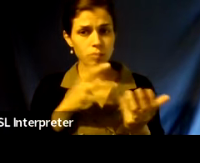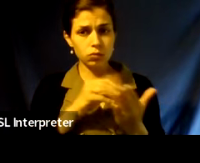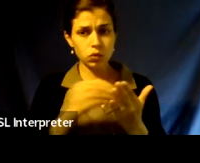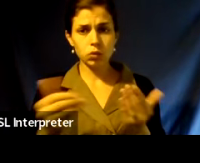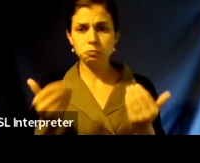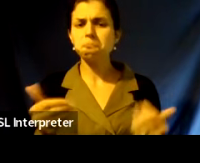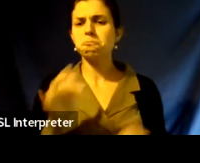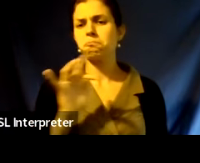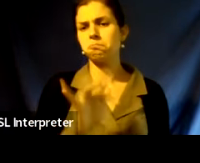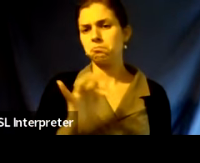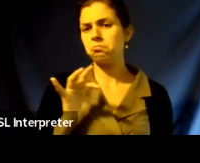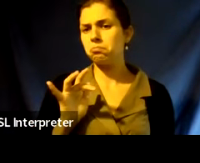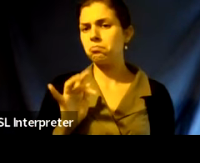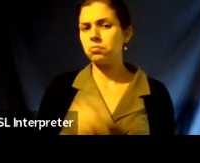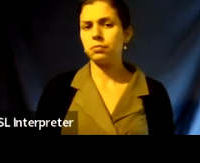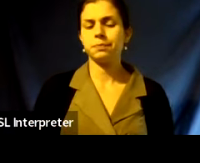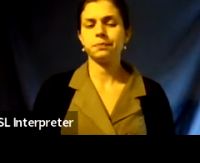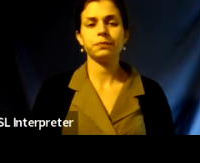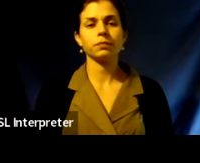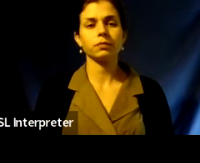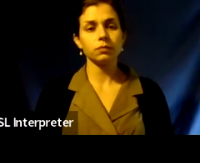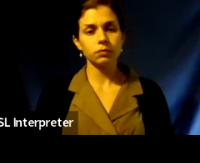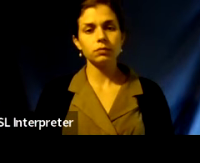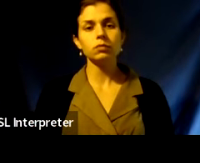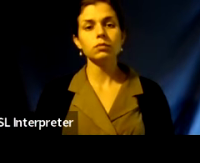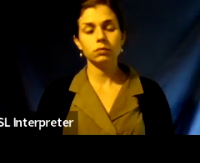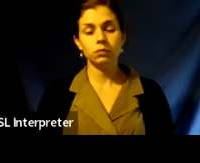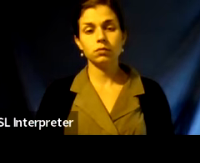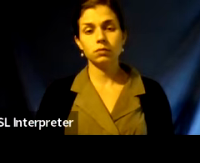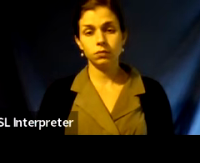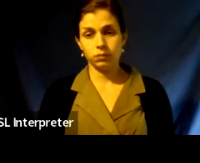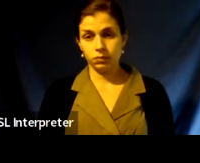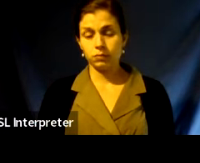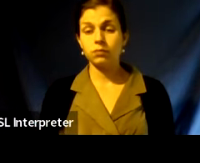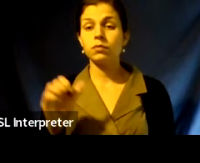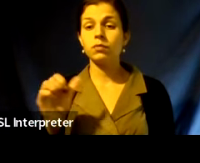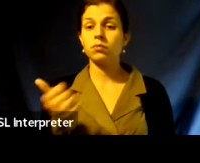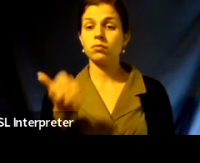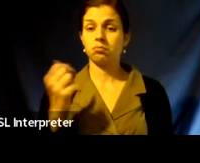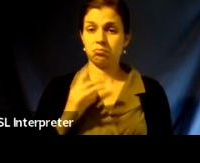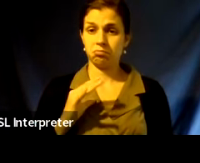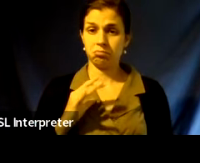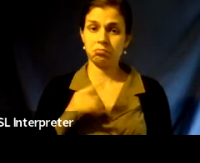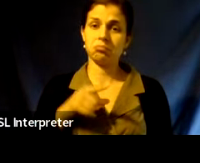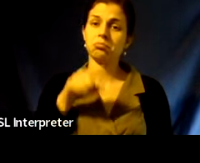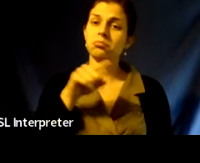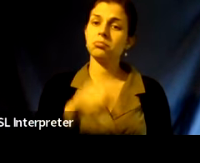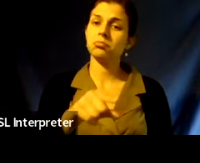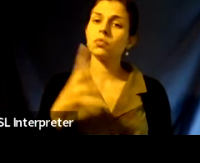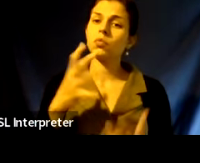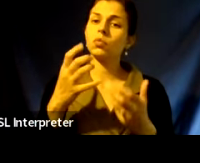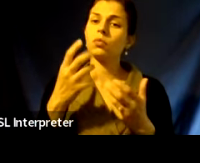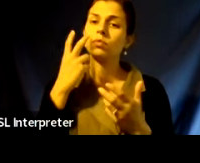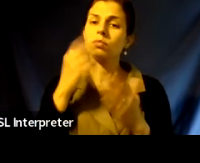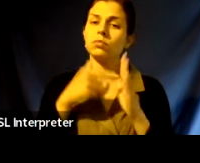Another thing I'd like to highlight on the district website is accessibility. You may have